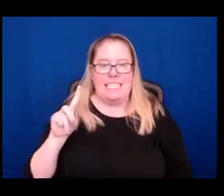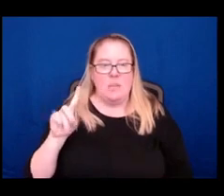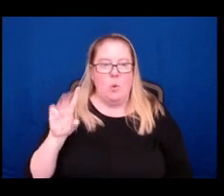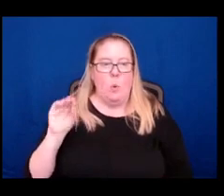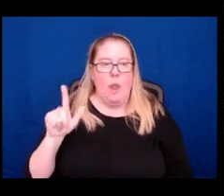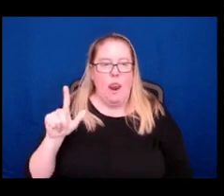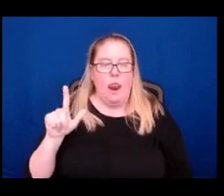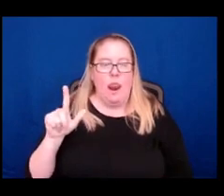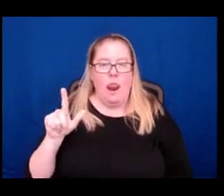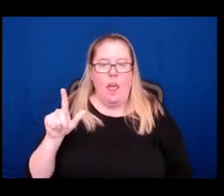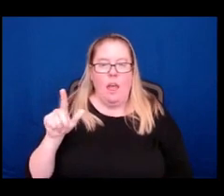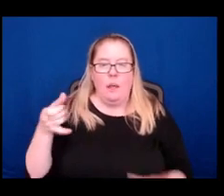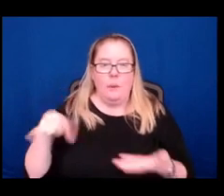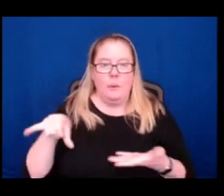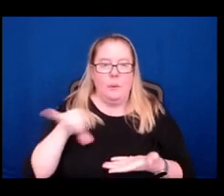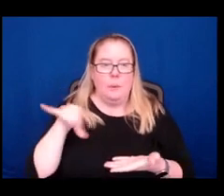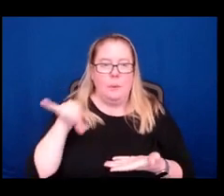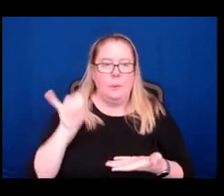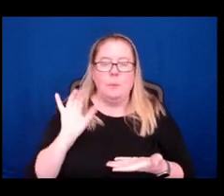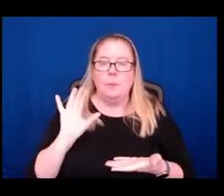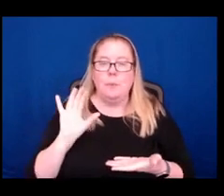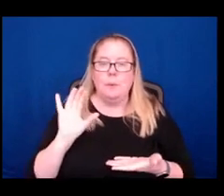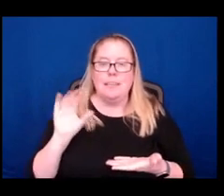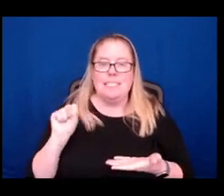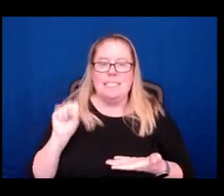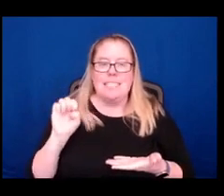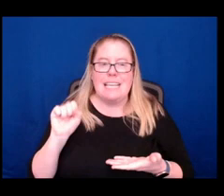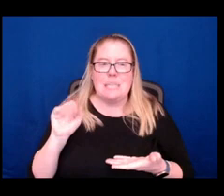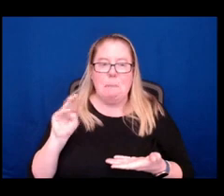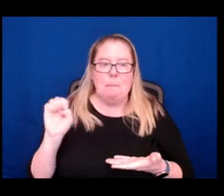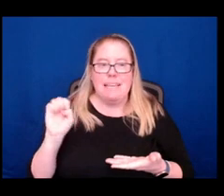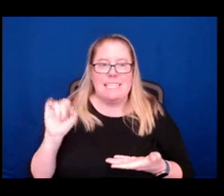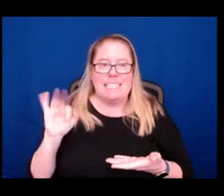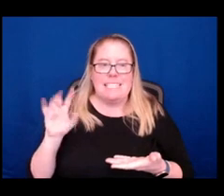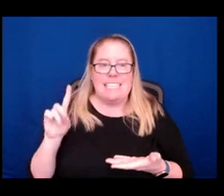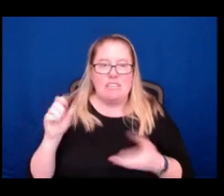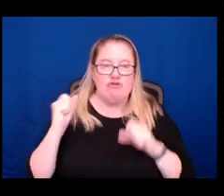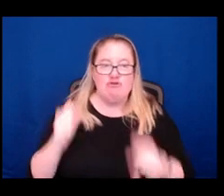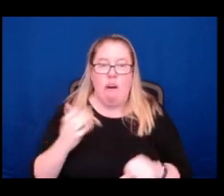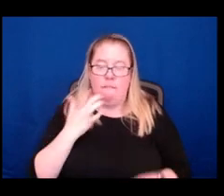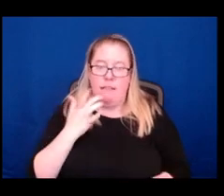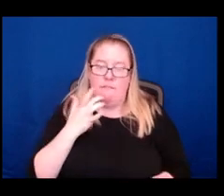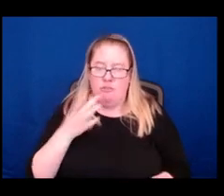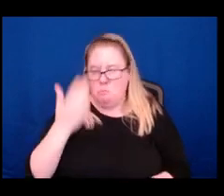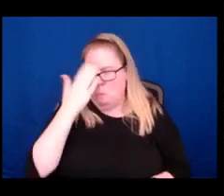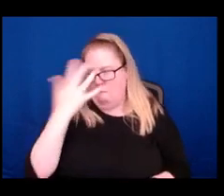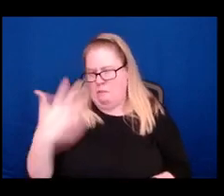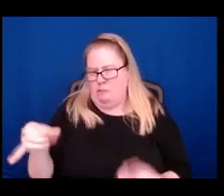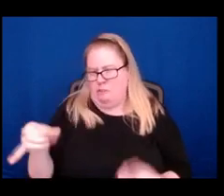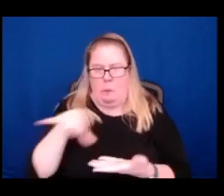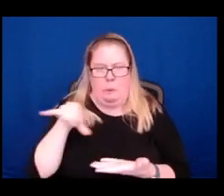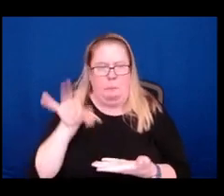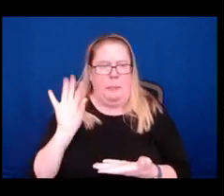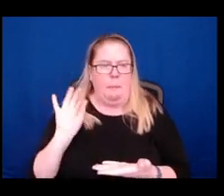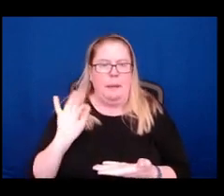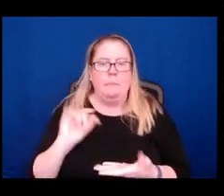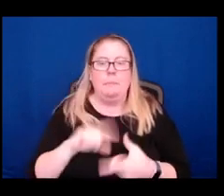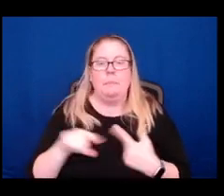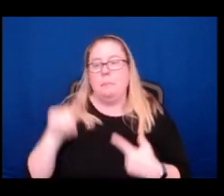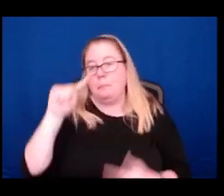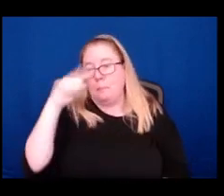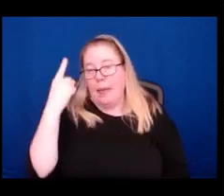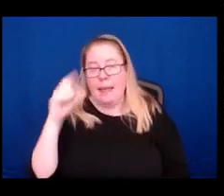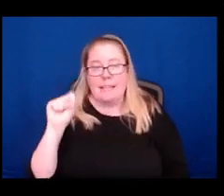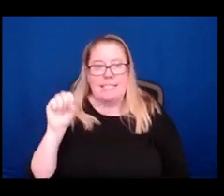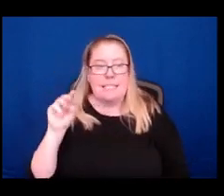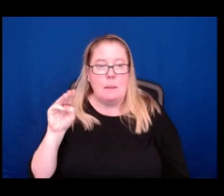overpower the dish. Sesame seed is very strong, as you know. We're going to throw in a little bit of black sesame seed.